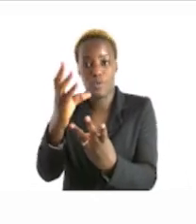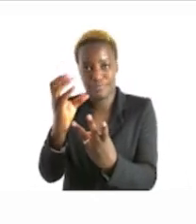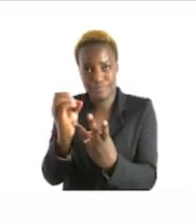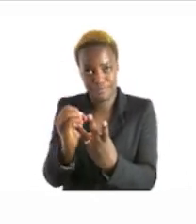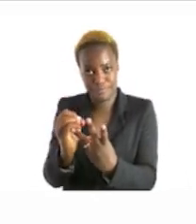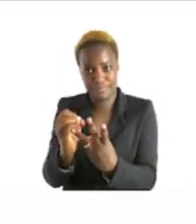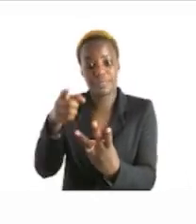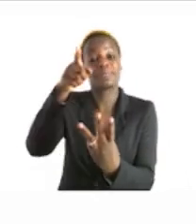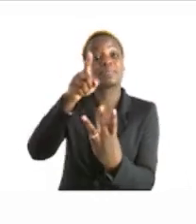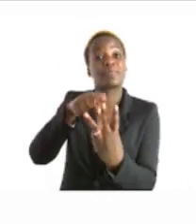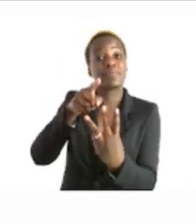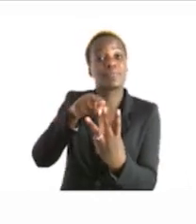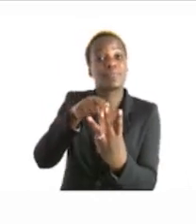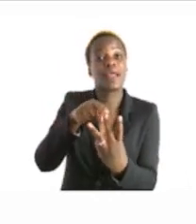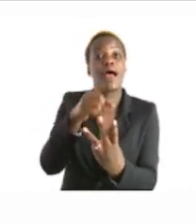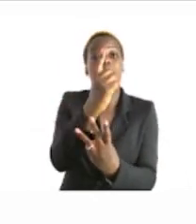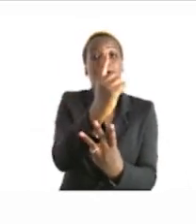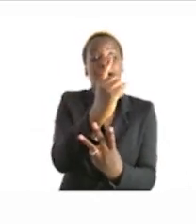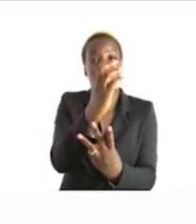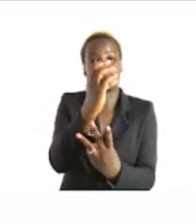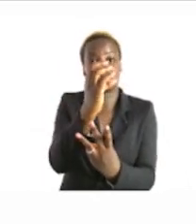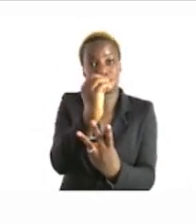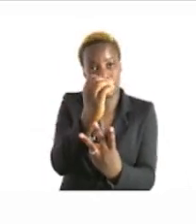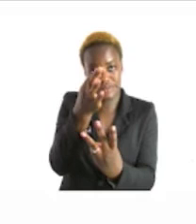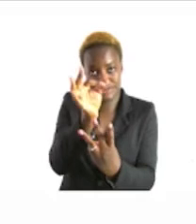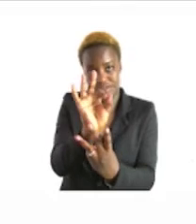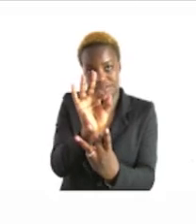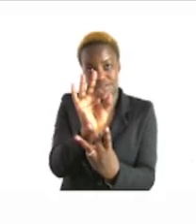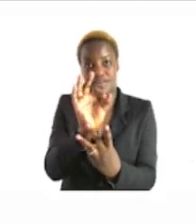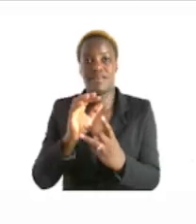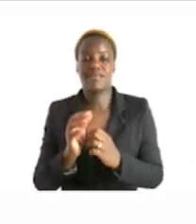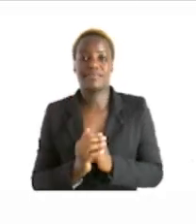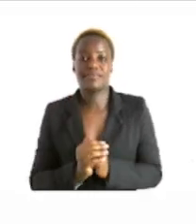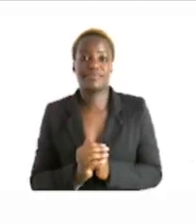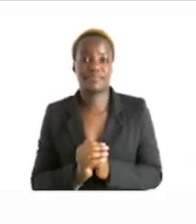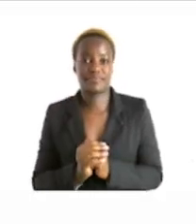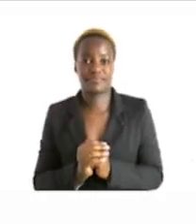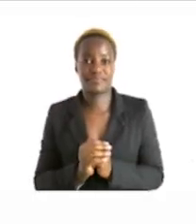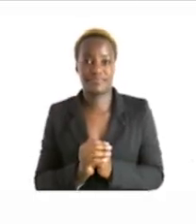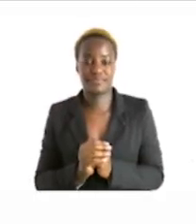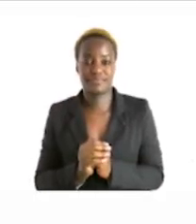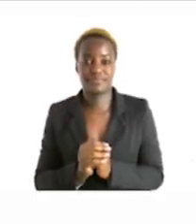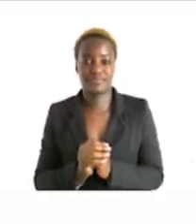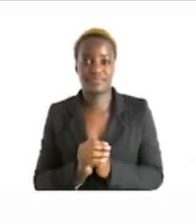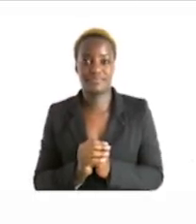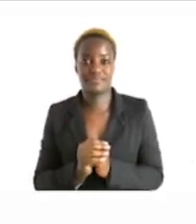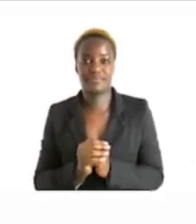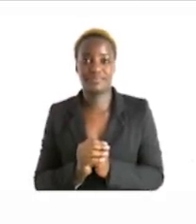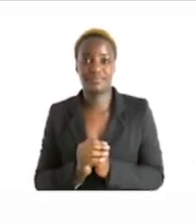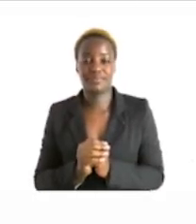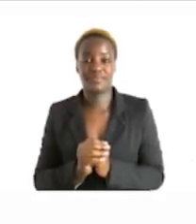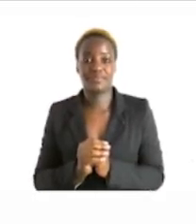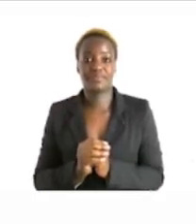109 in the middle of, or in between 108 and 110.